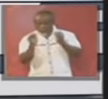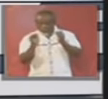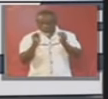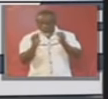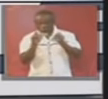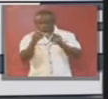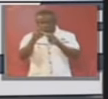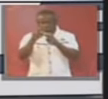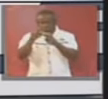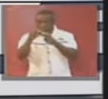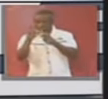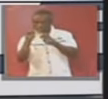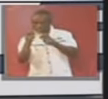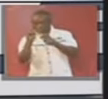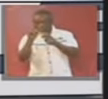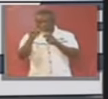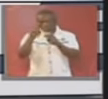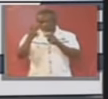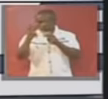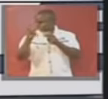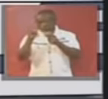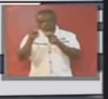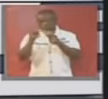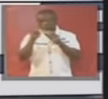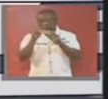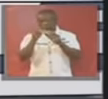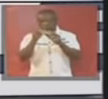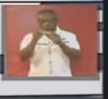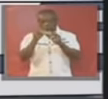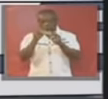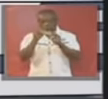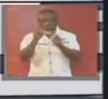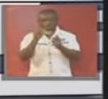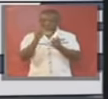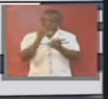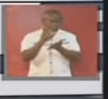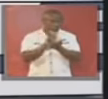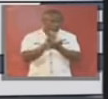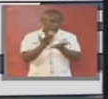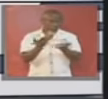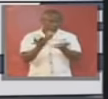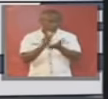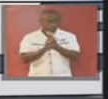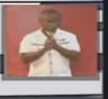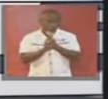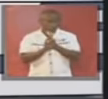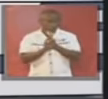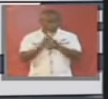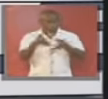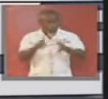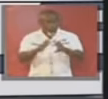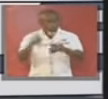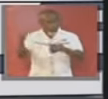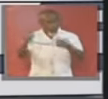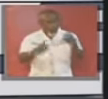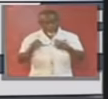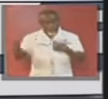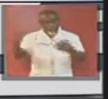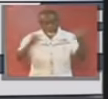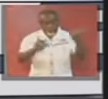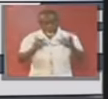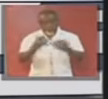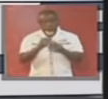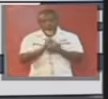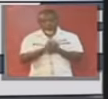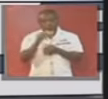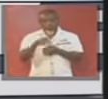140 exemptions that have been approved by the Ministry of National Security. as the purview, the Ministry of National